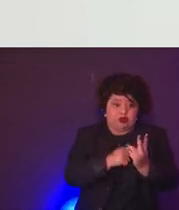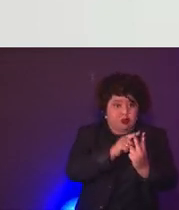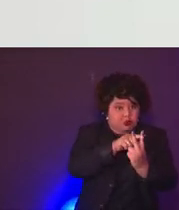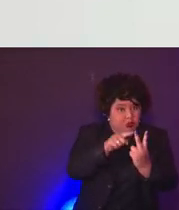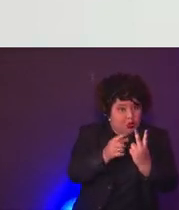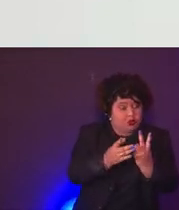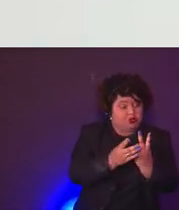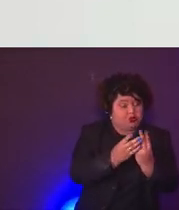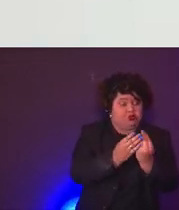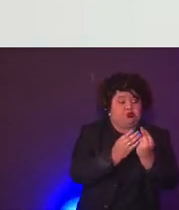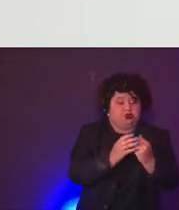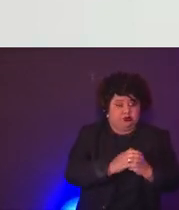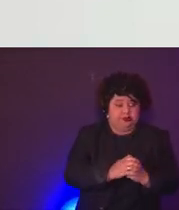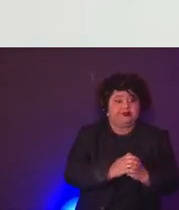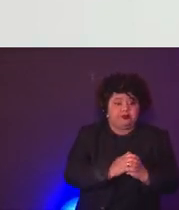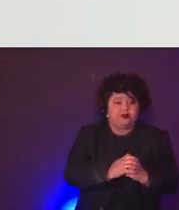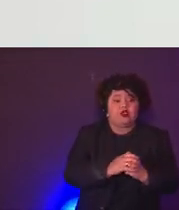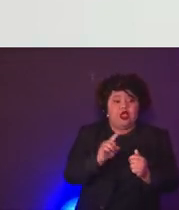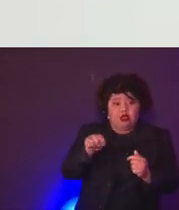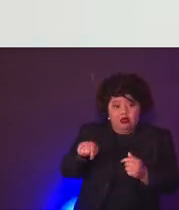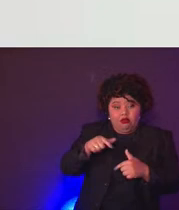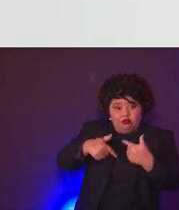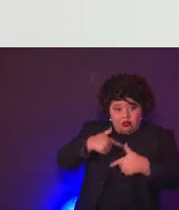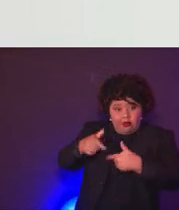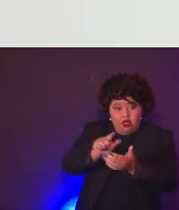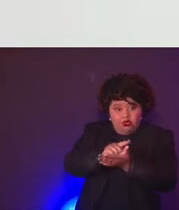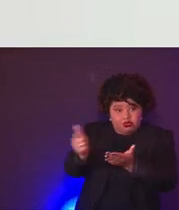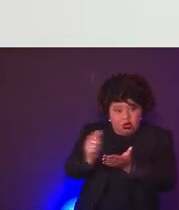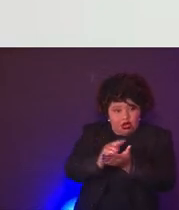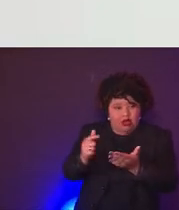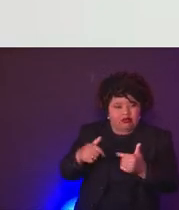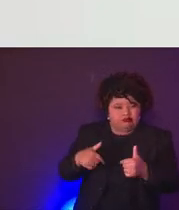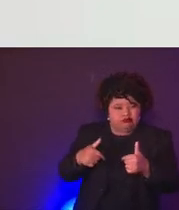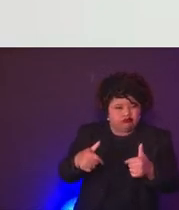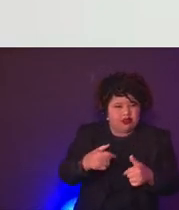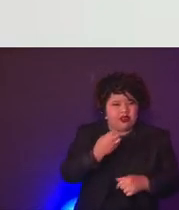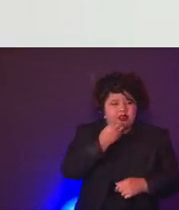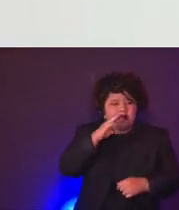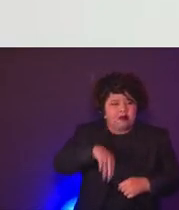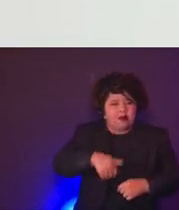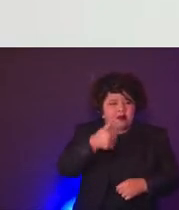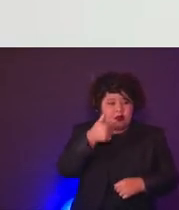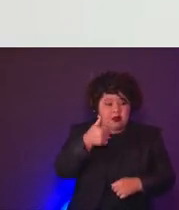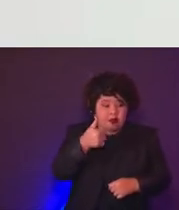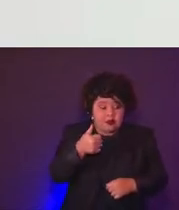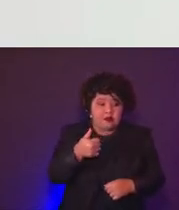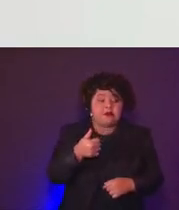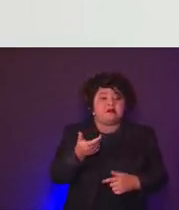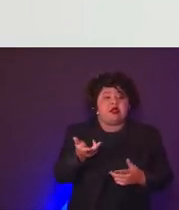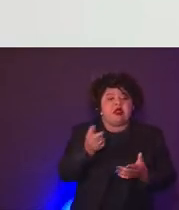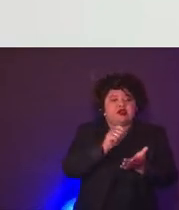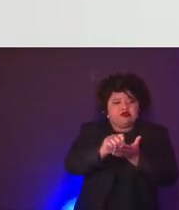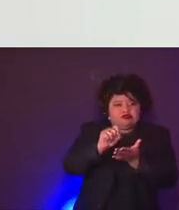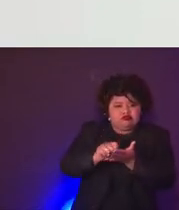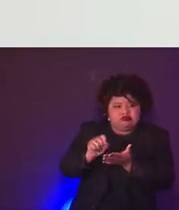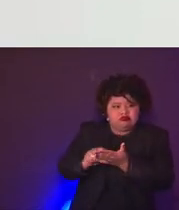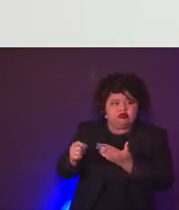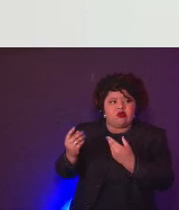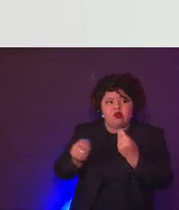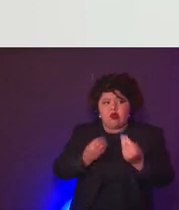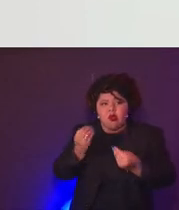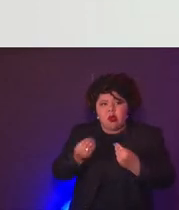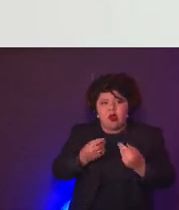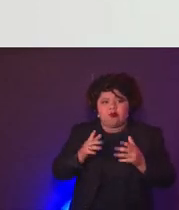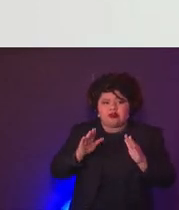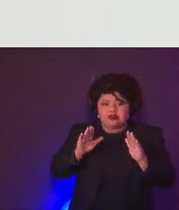do right. And we so often spend time on what we do wrong or what we are kind